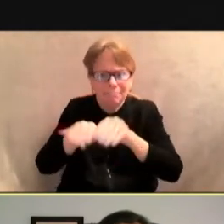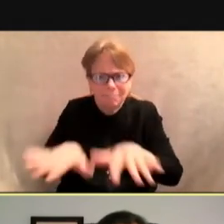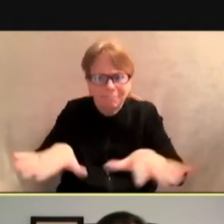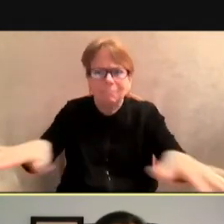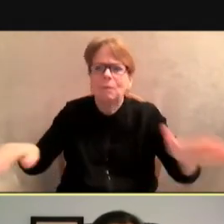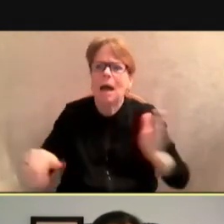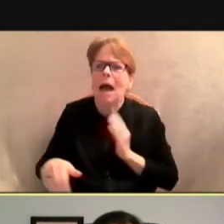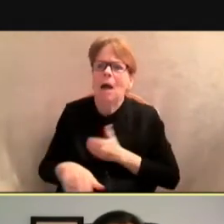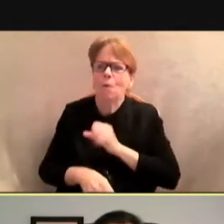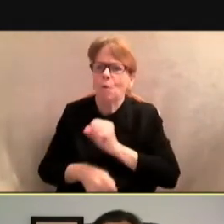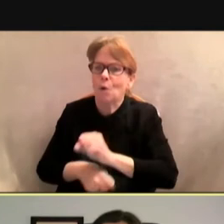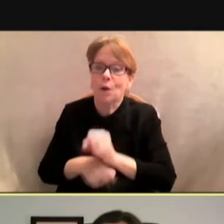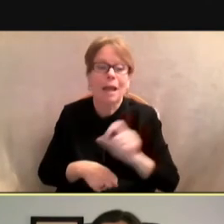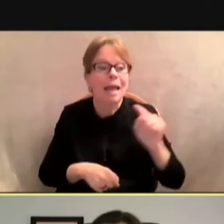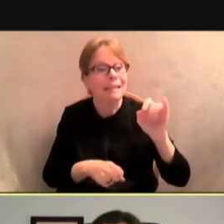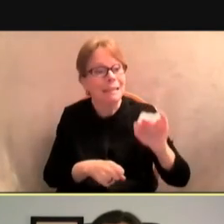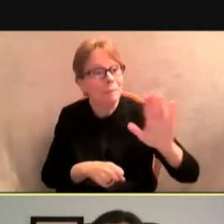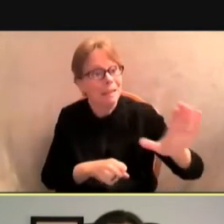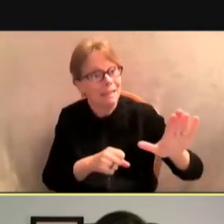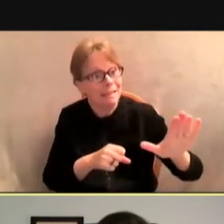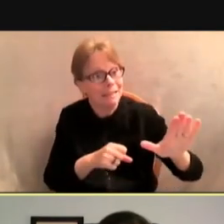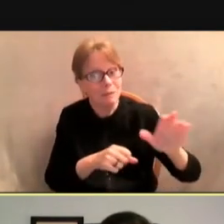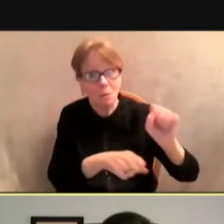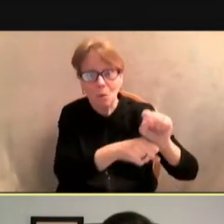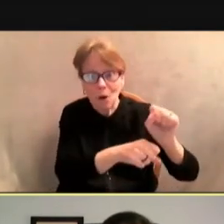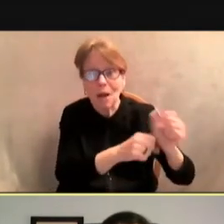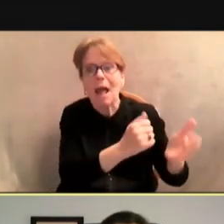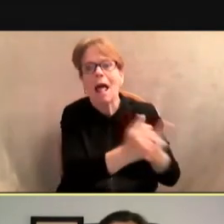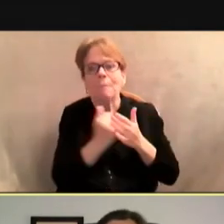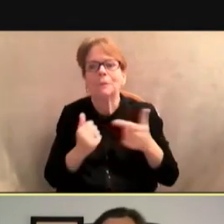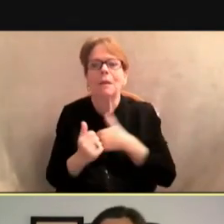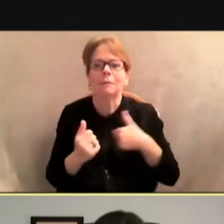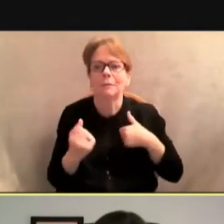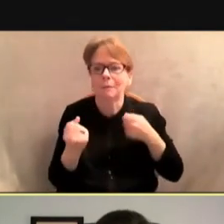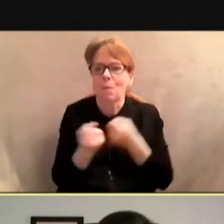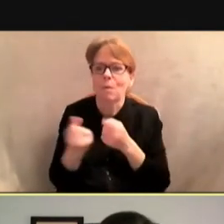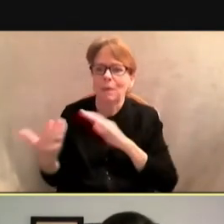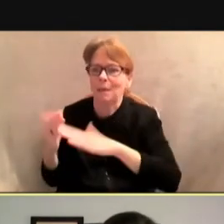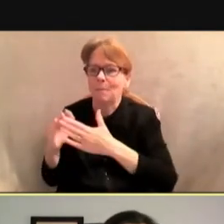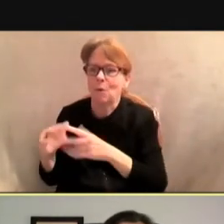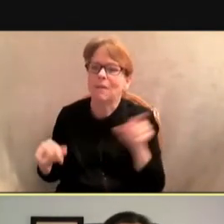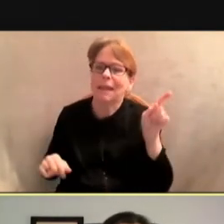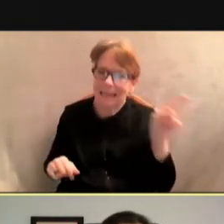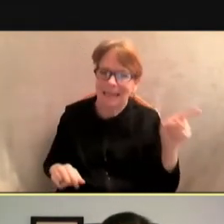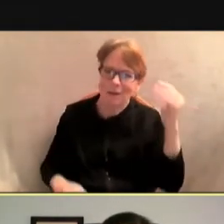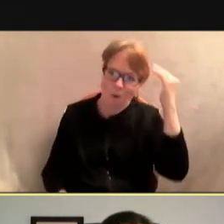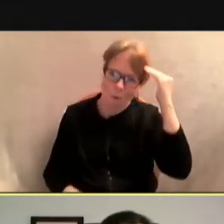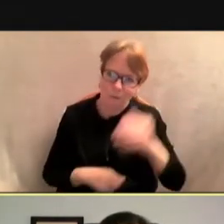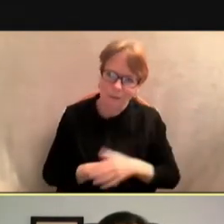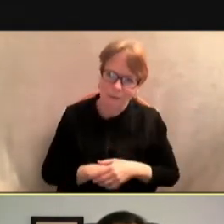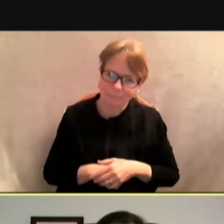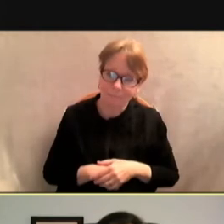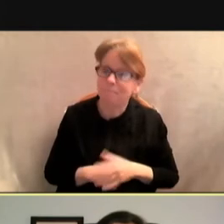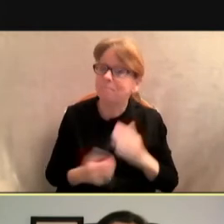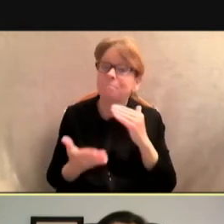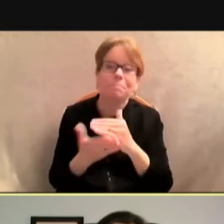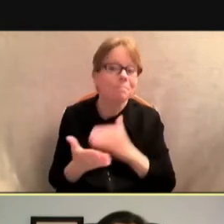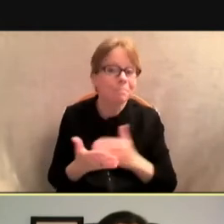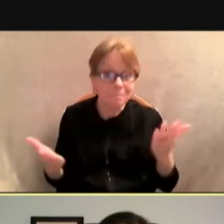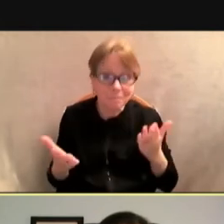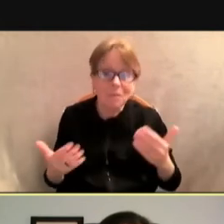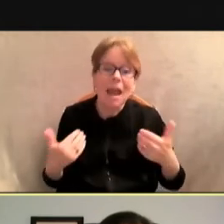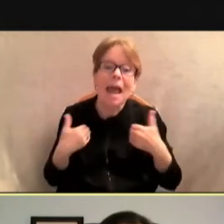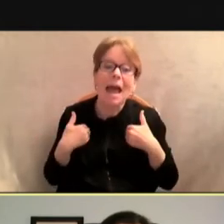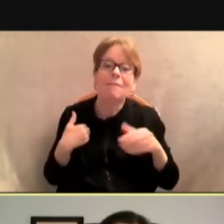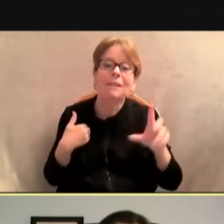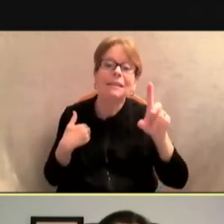us helps us address the needs of our community, which he knows so well. So the lesson: having a dedicated disability services provider